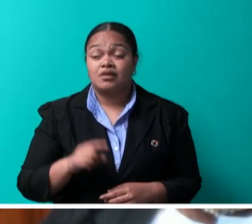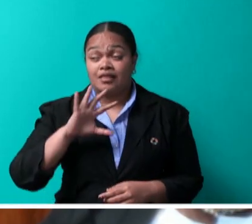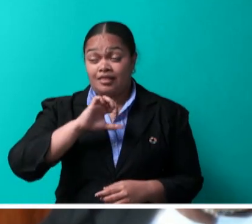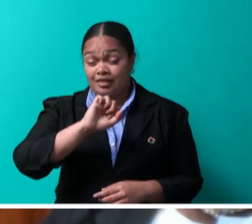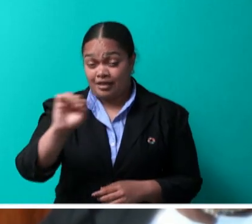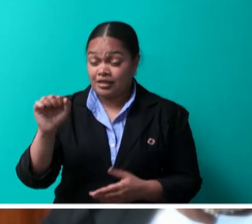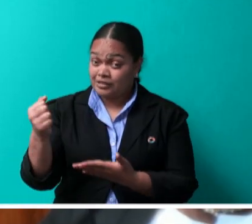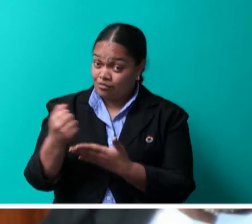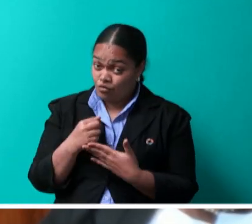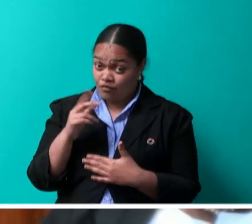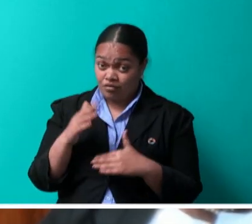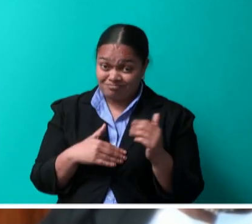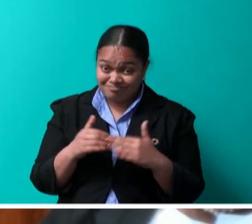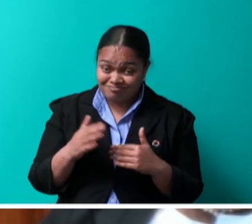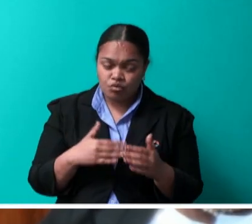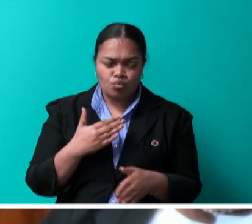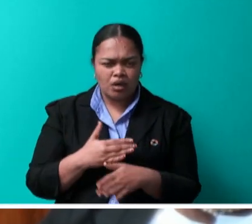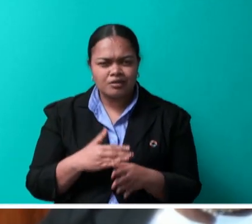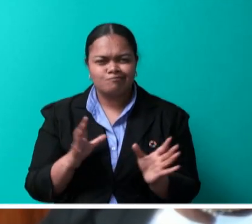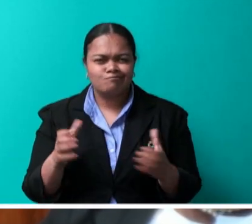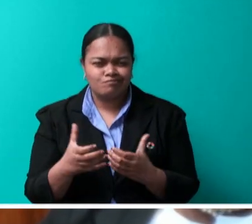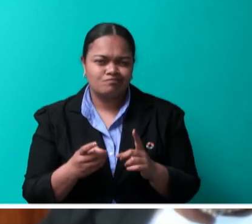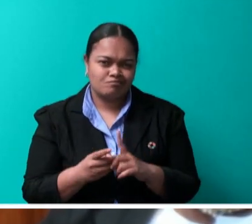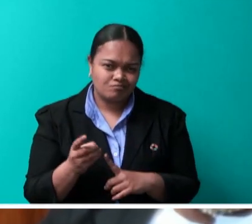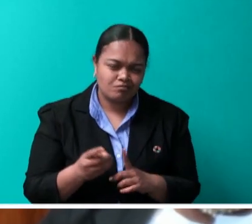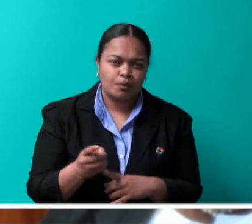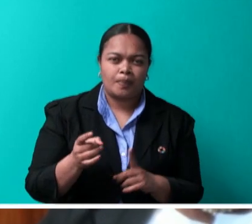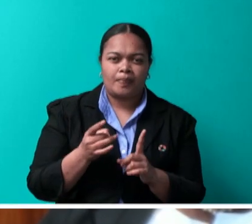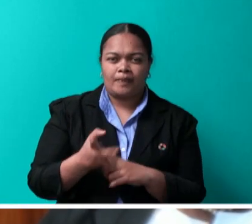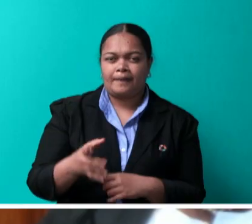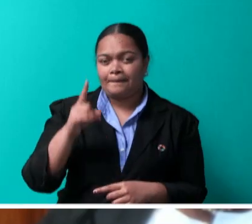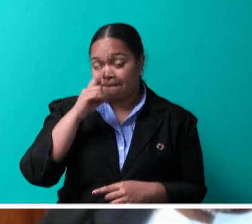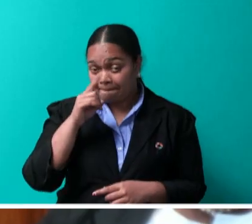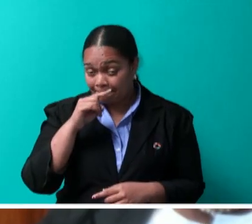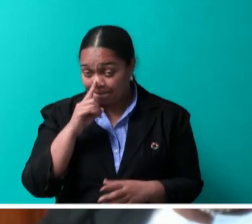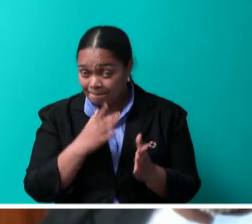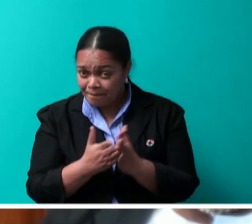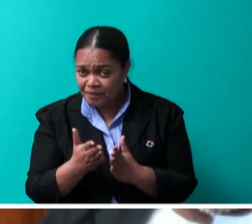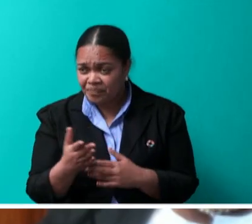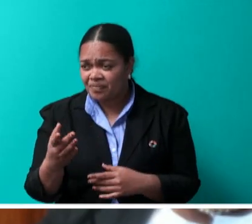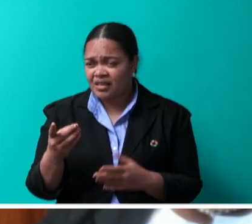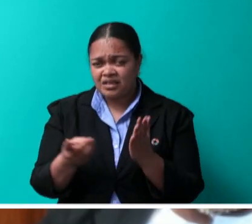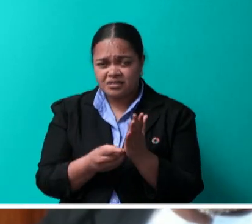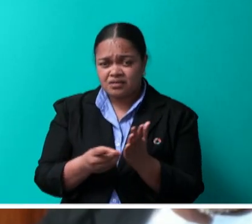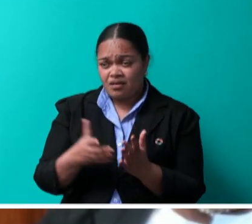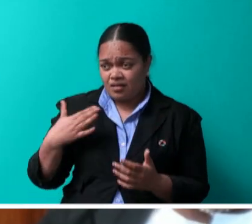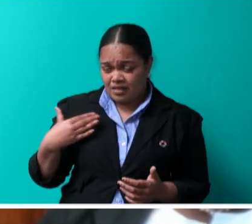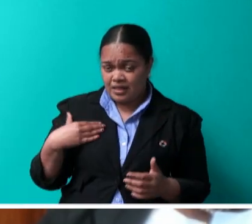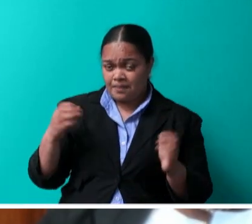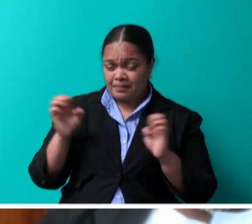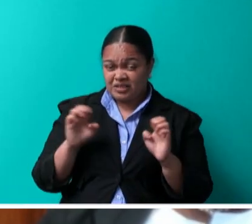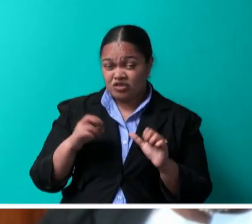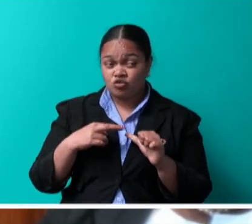for infrastructure, workforce development, specialized clinical services, digital health, and emergency